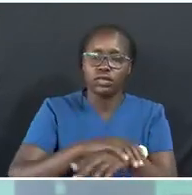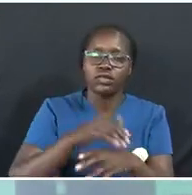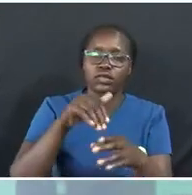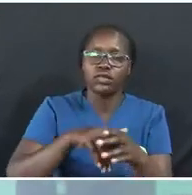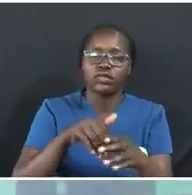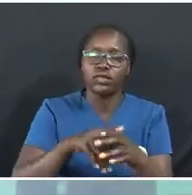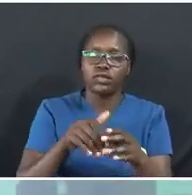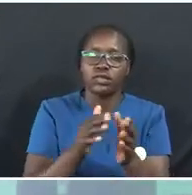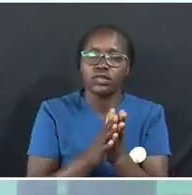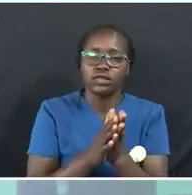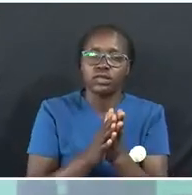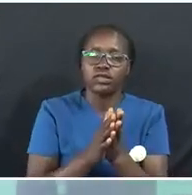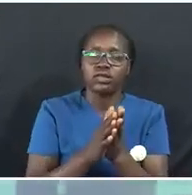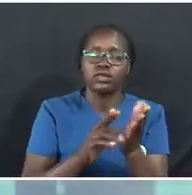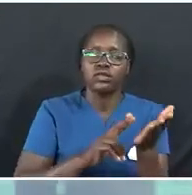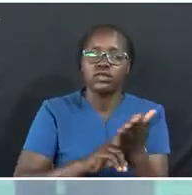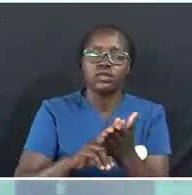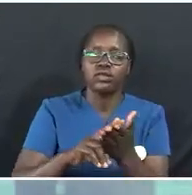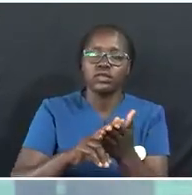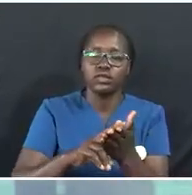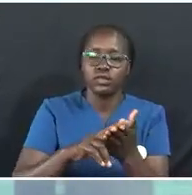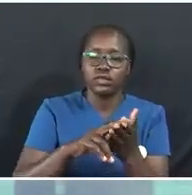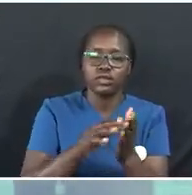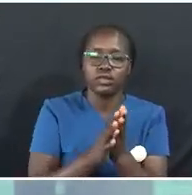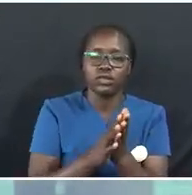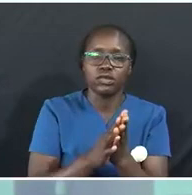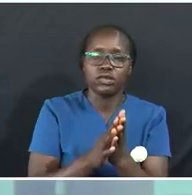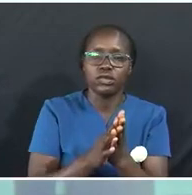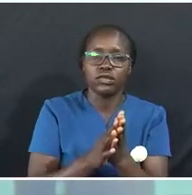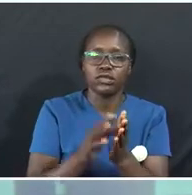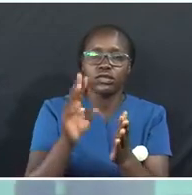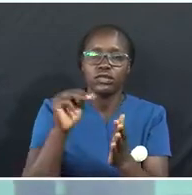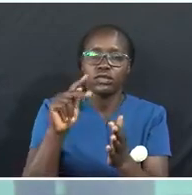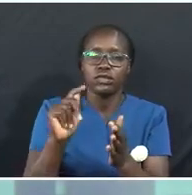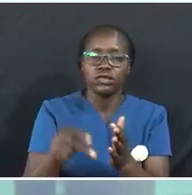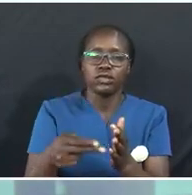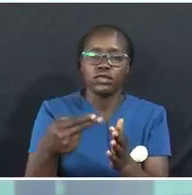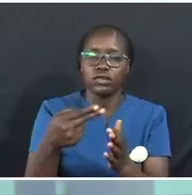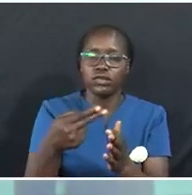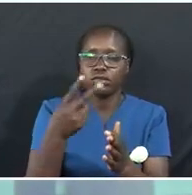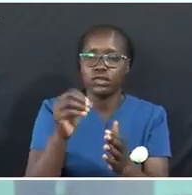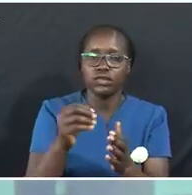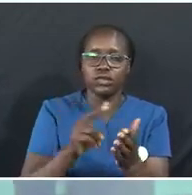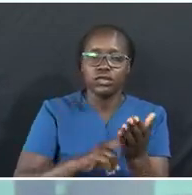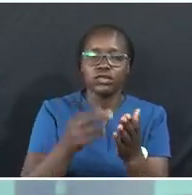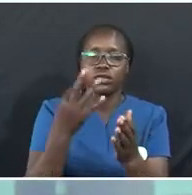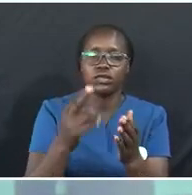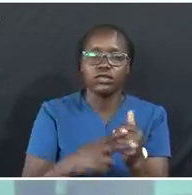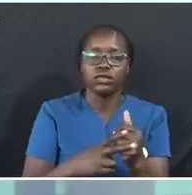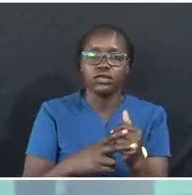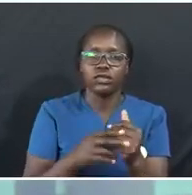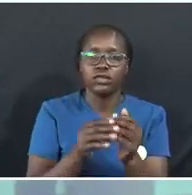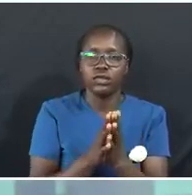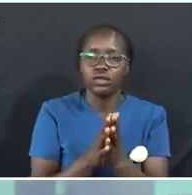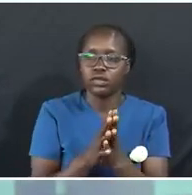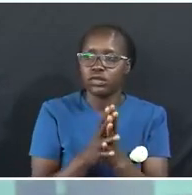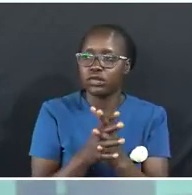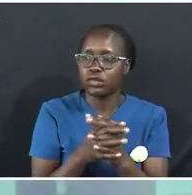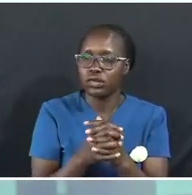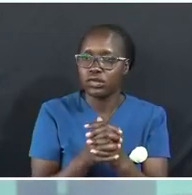involved. Our key verse is coming from Matthew chapter 20, verse 6 and 7. And that's what I want us to